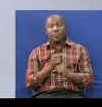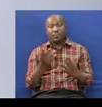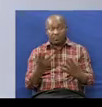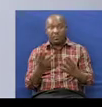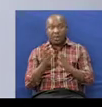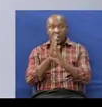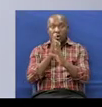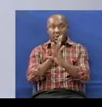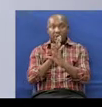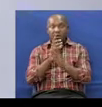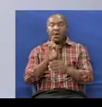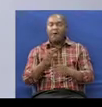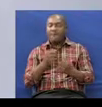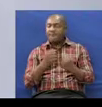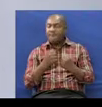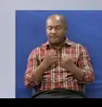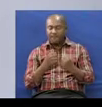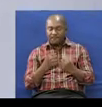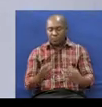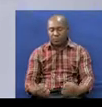of being hot.